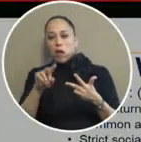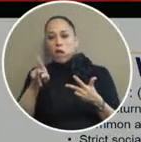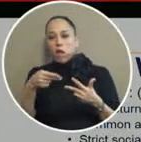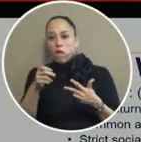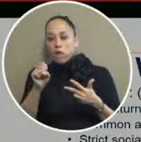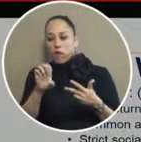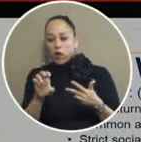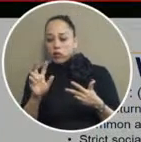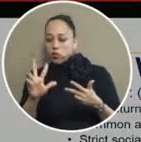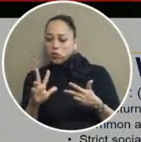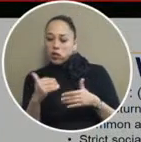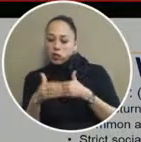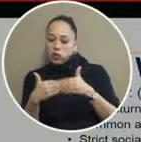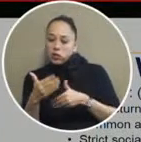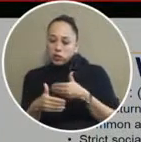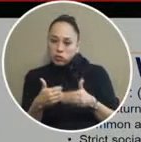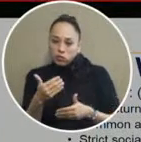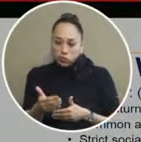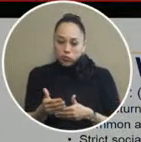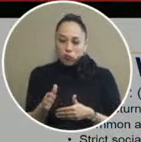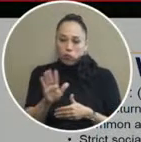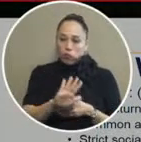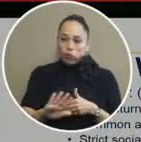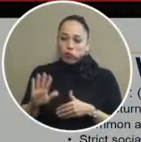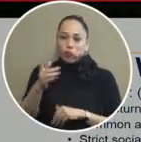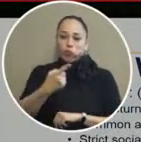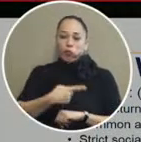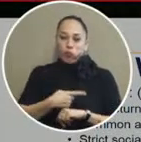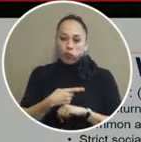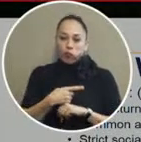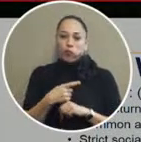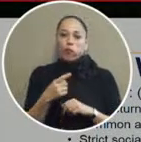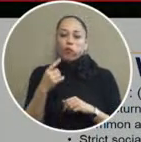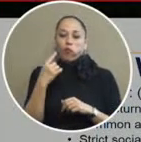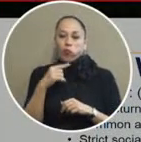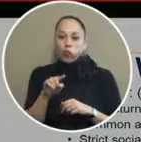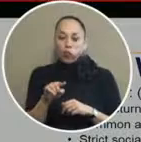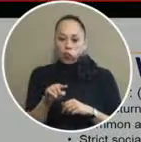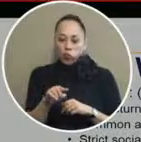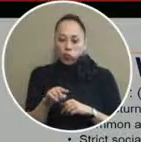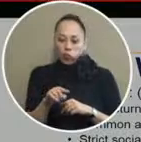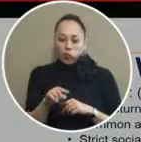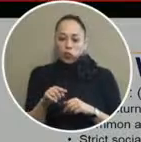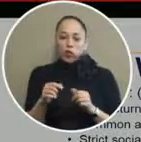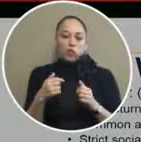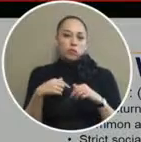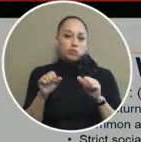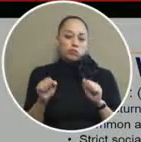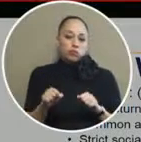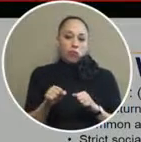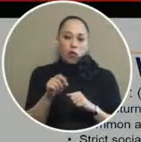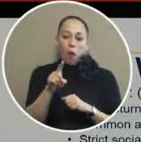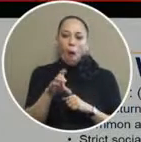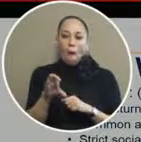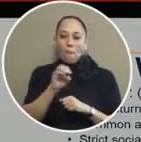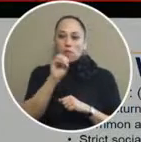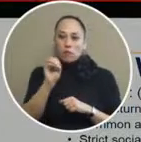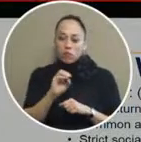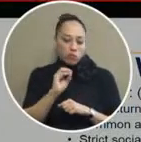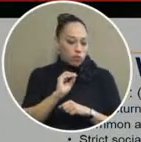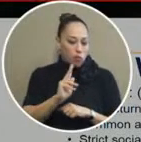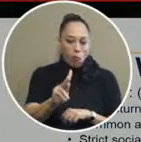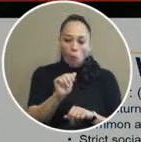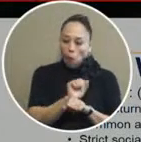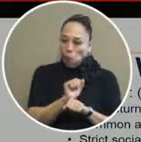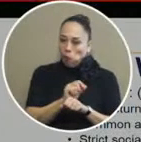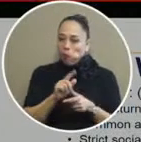third consecutive gating of those days of declining positive cases. We commence 100% return to work and then